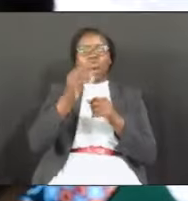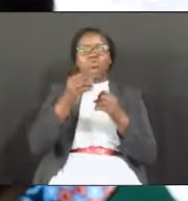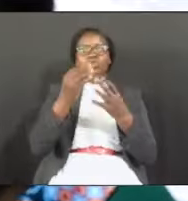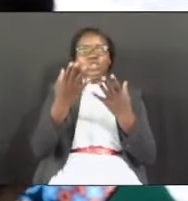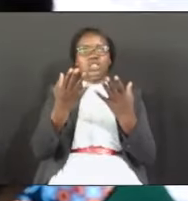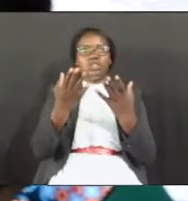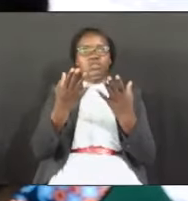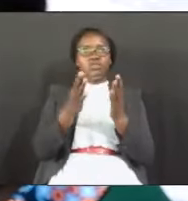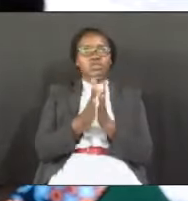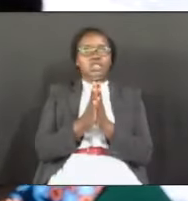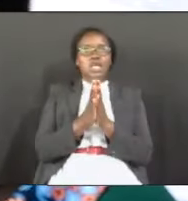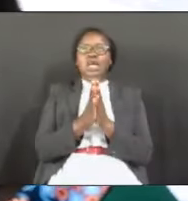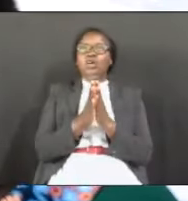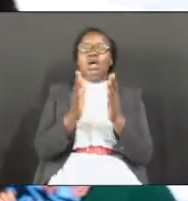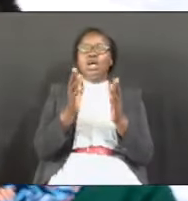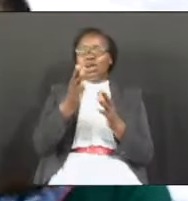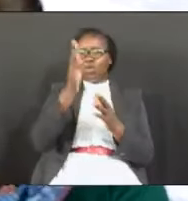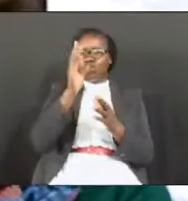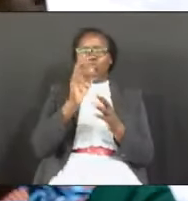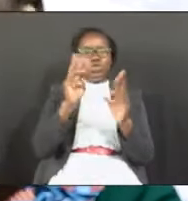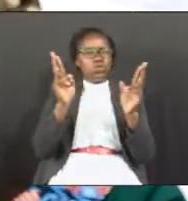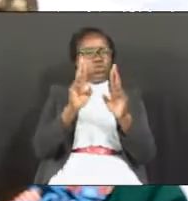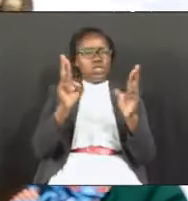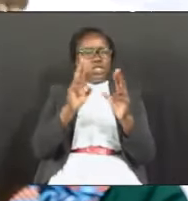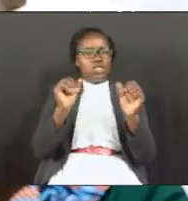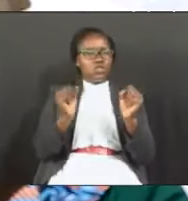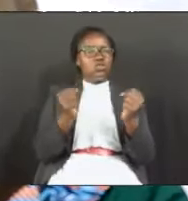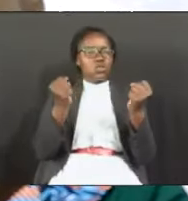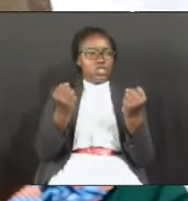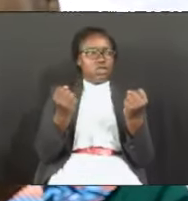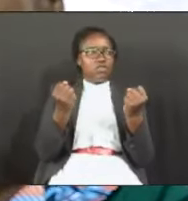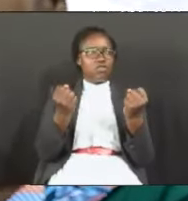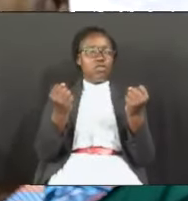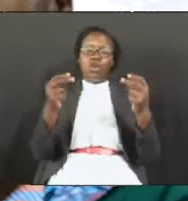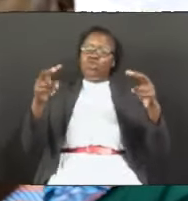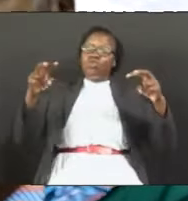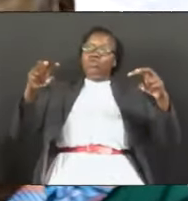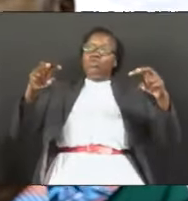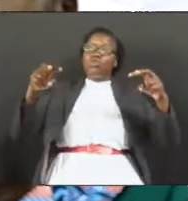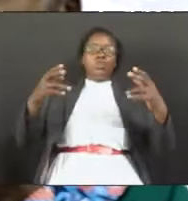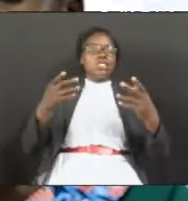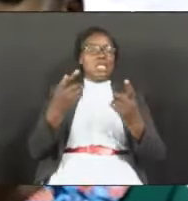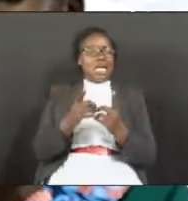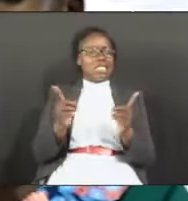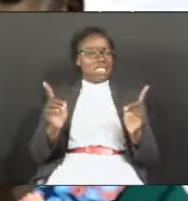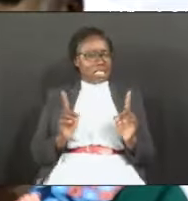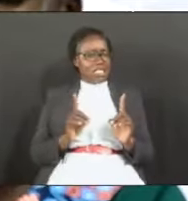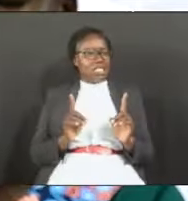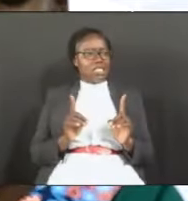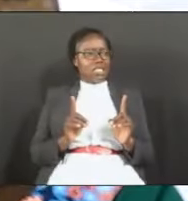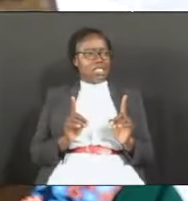weak to save. You looked at your servant and asked him,